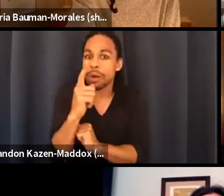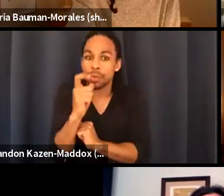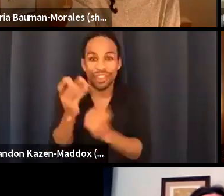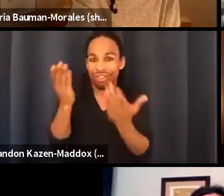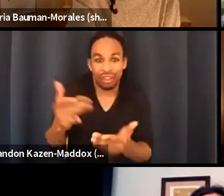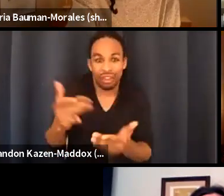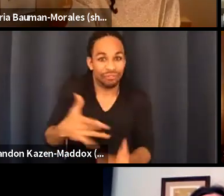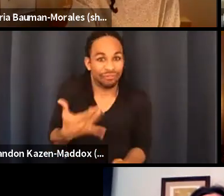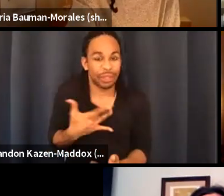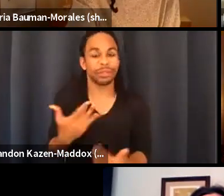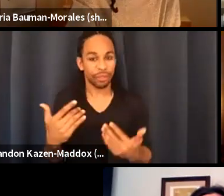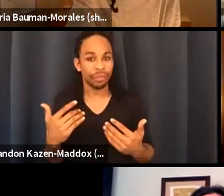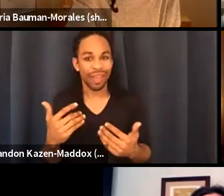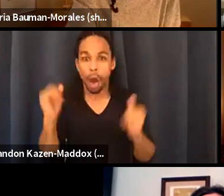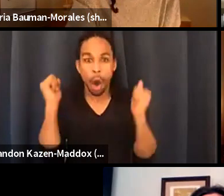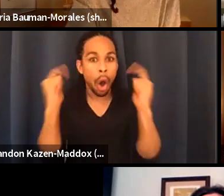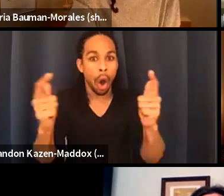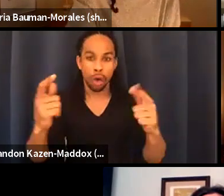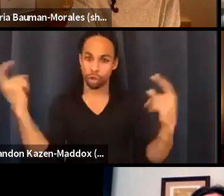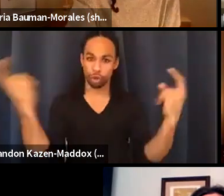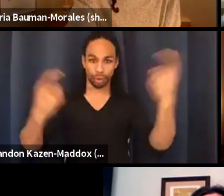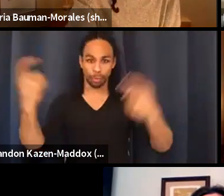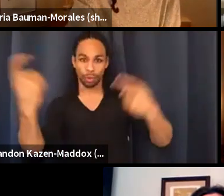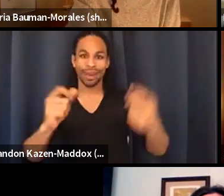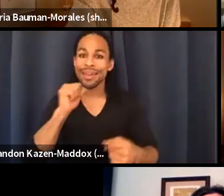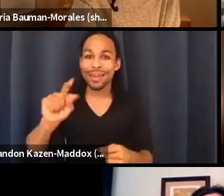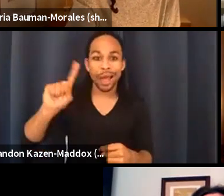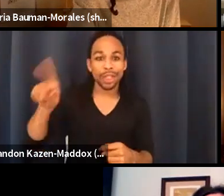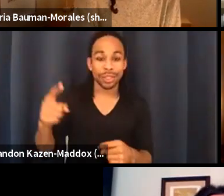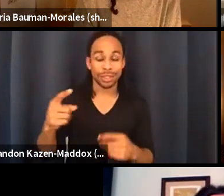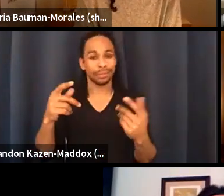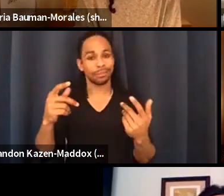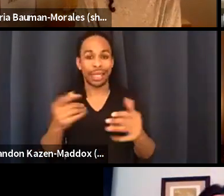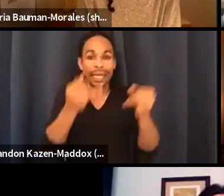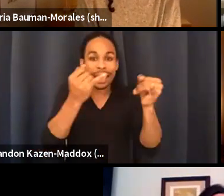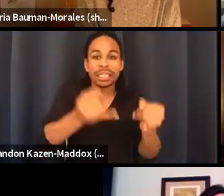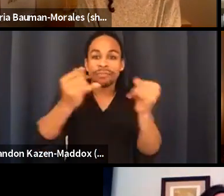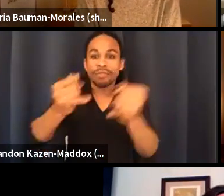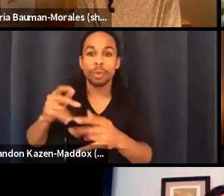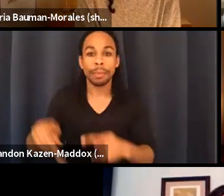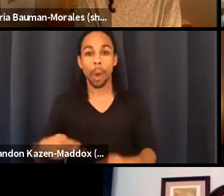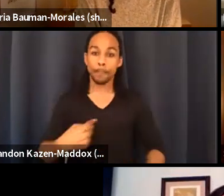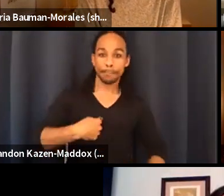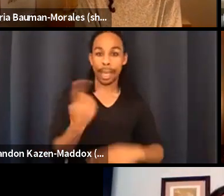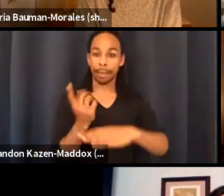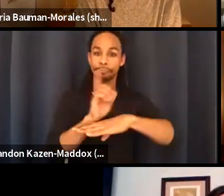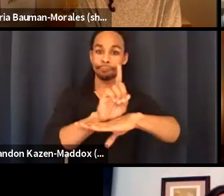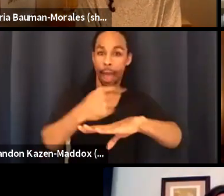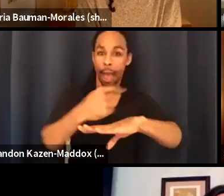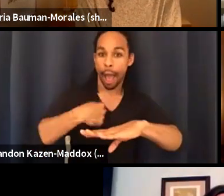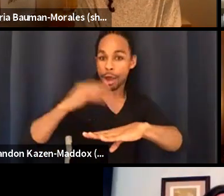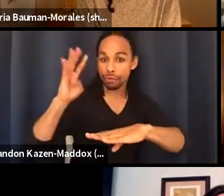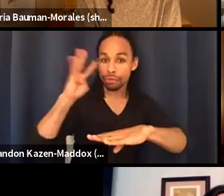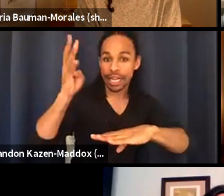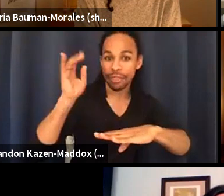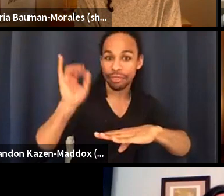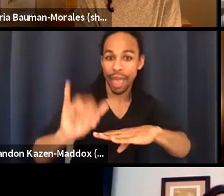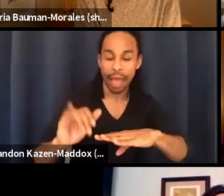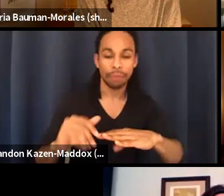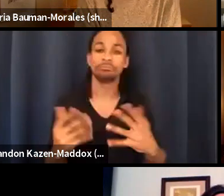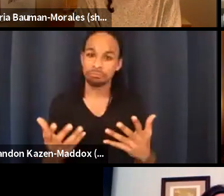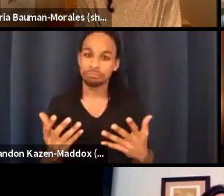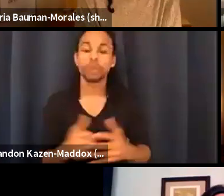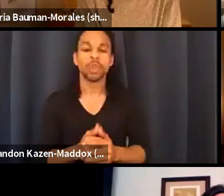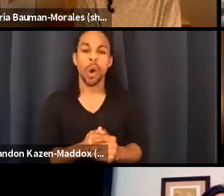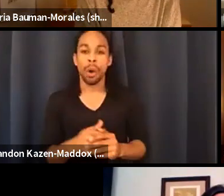larger thing as opposed to it being all the emphasis being placed on the individual. Yeah. I'm sorry. I thought I heard